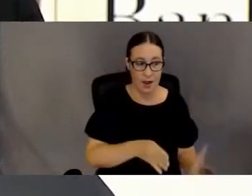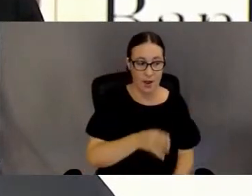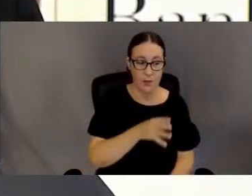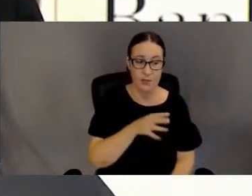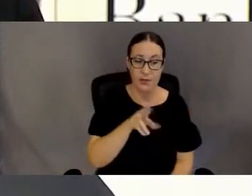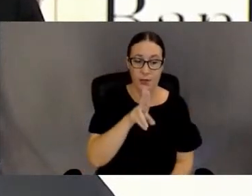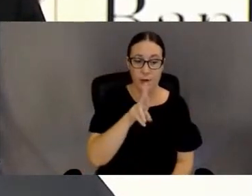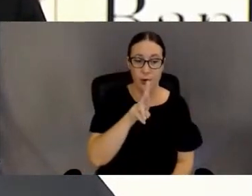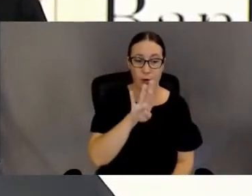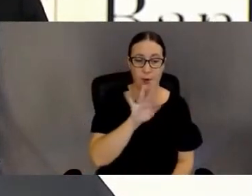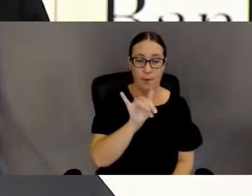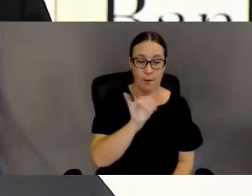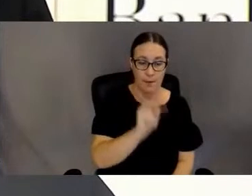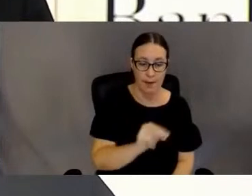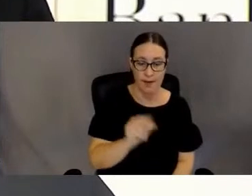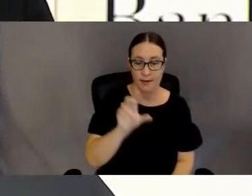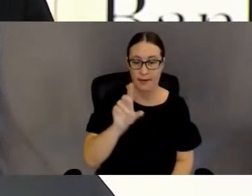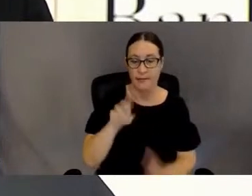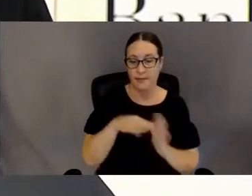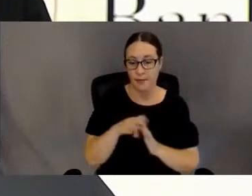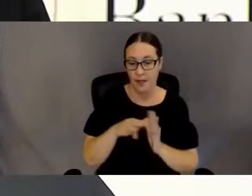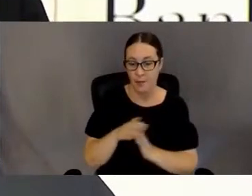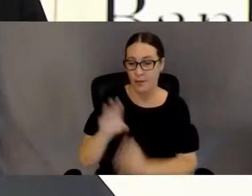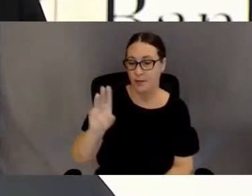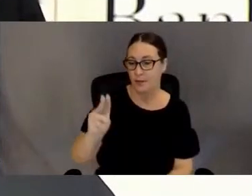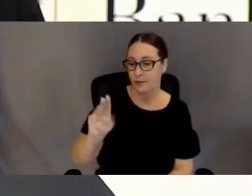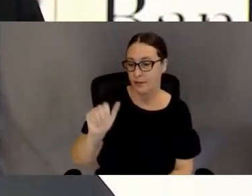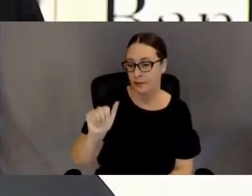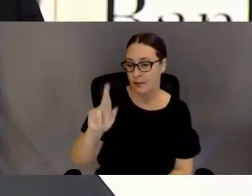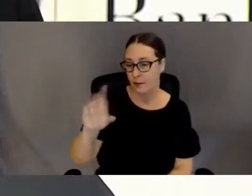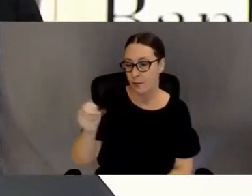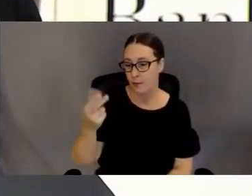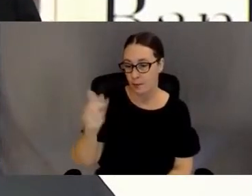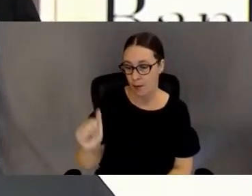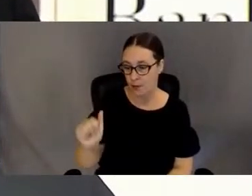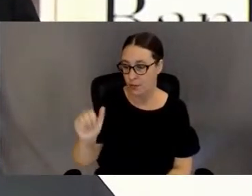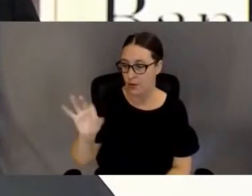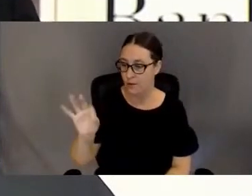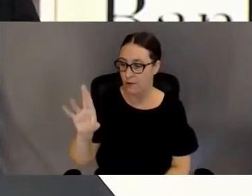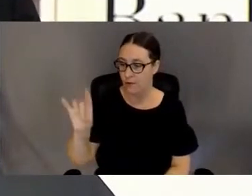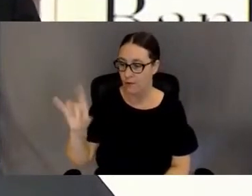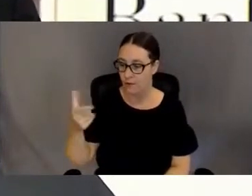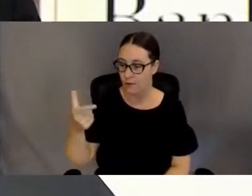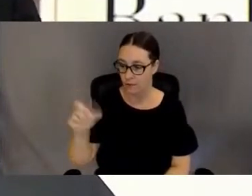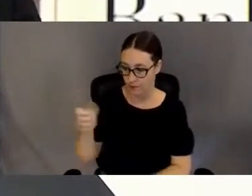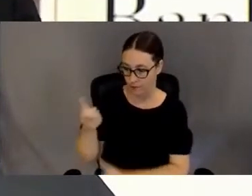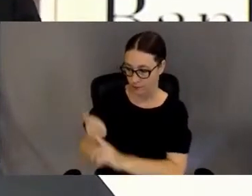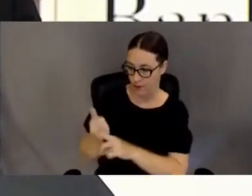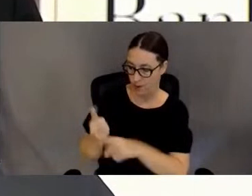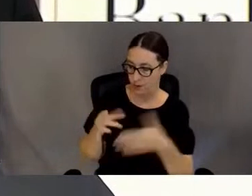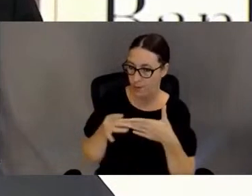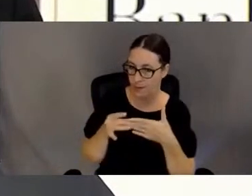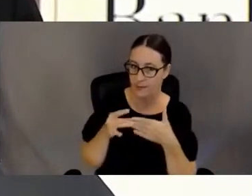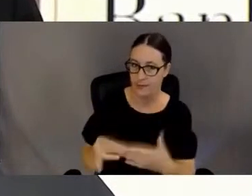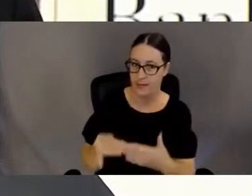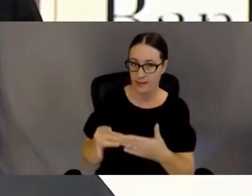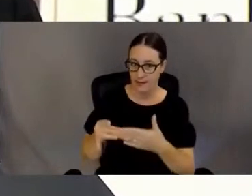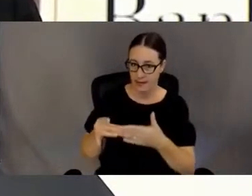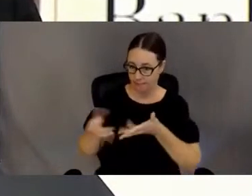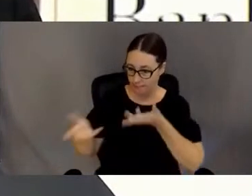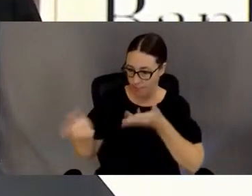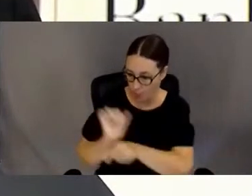Development, Marcia Fudge. Secretary Fudge has been leading the charge on addressing economic inequity for